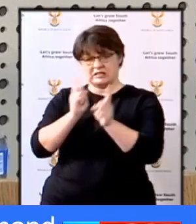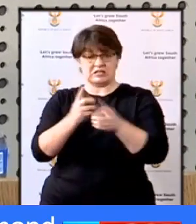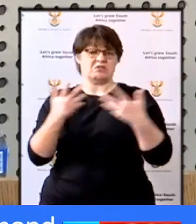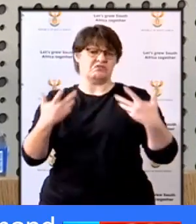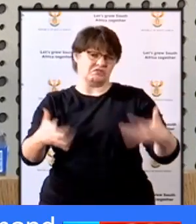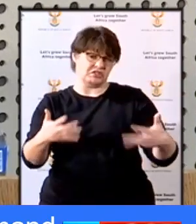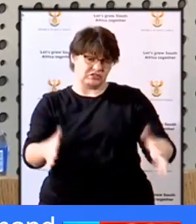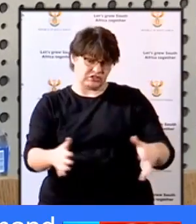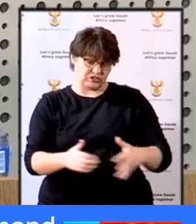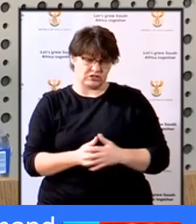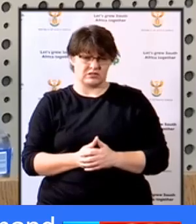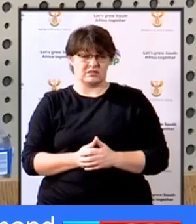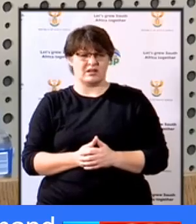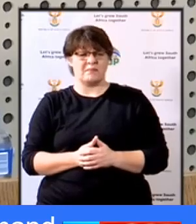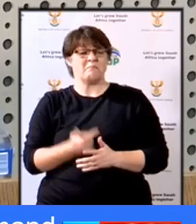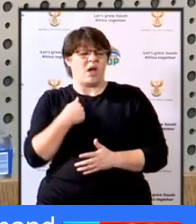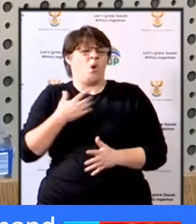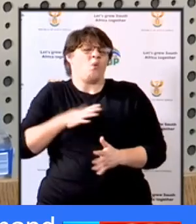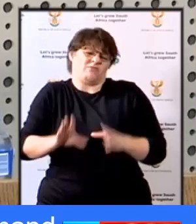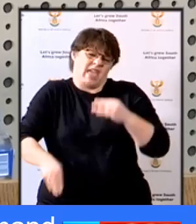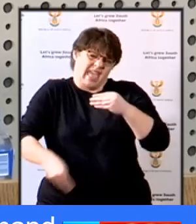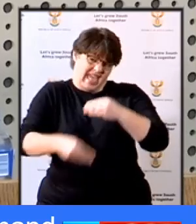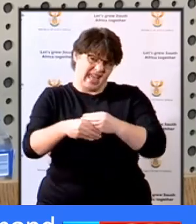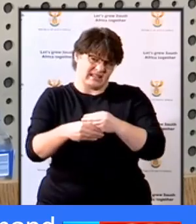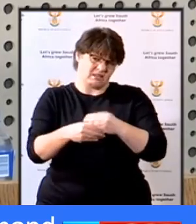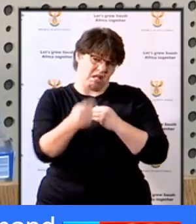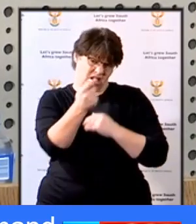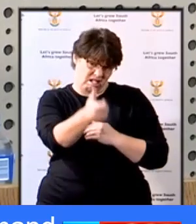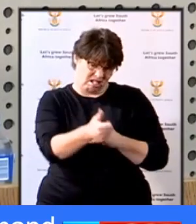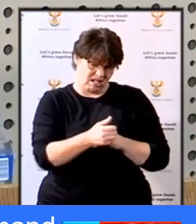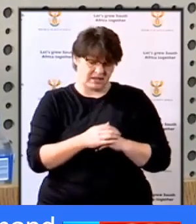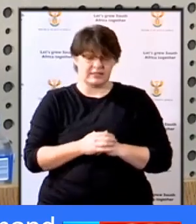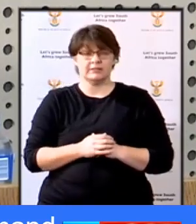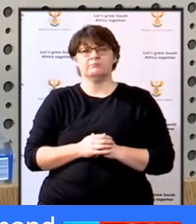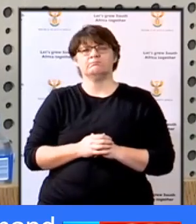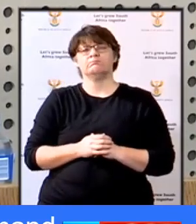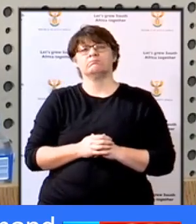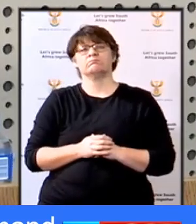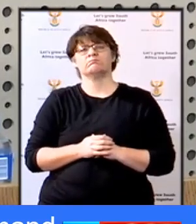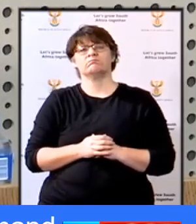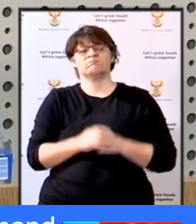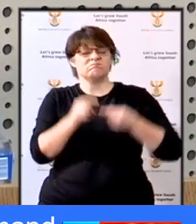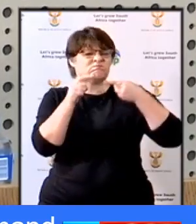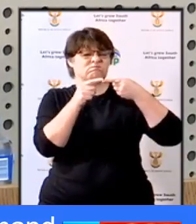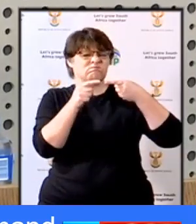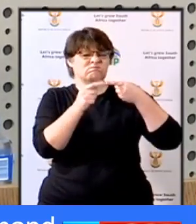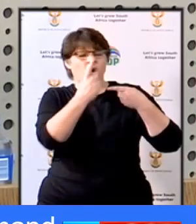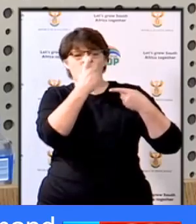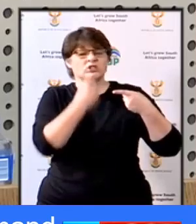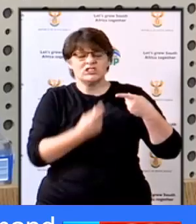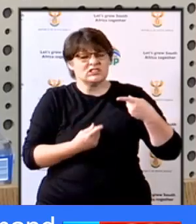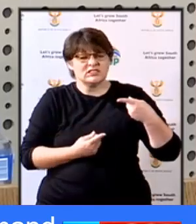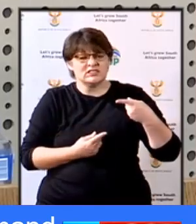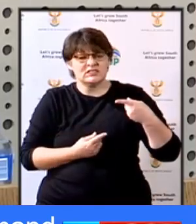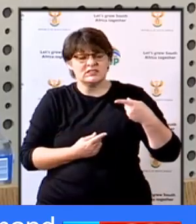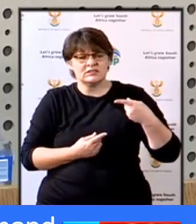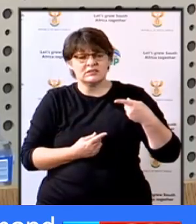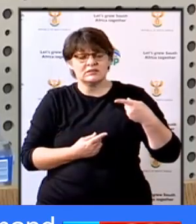colleagues. Maybe I'll just add to one of the questions about whether there